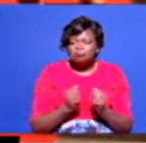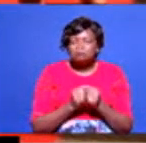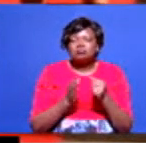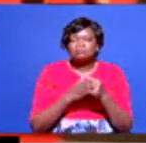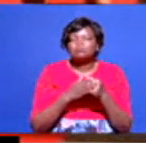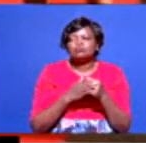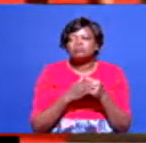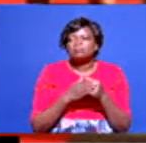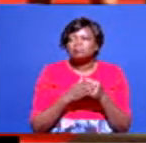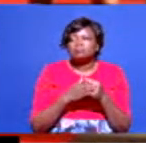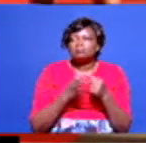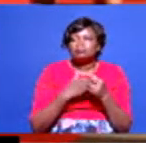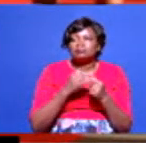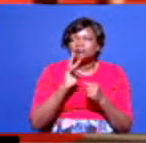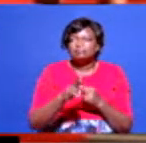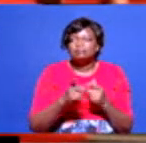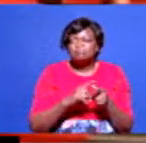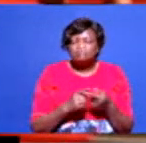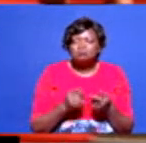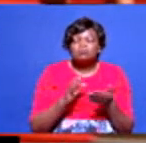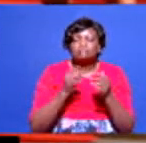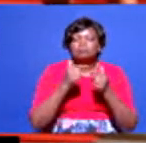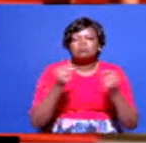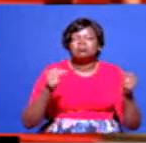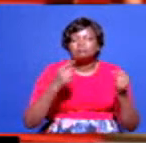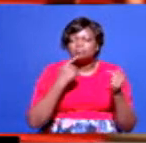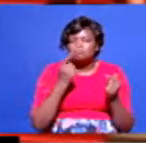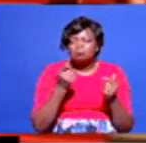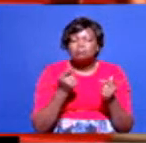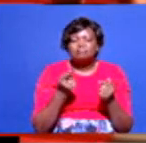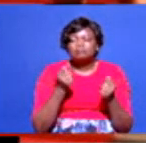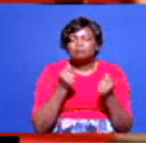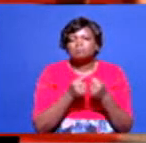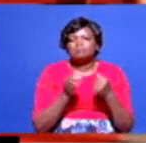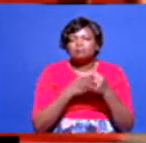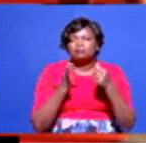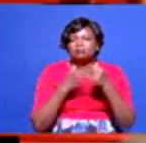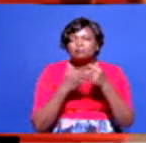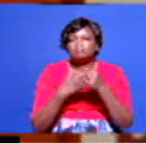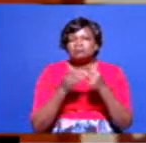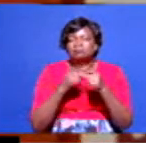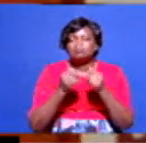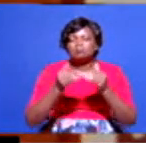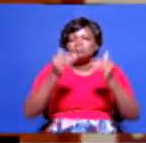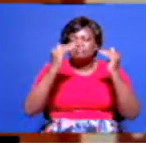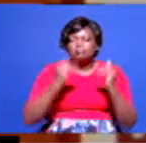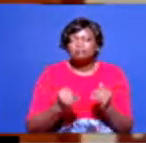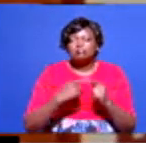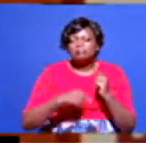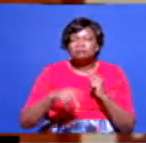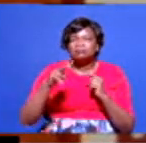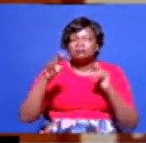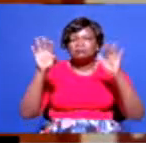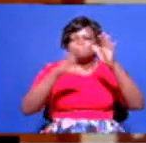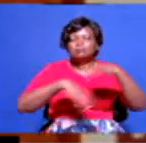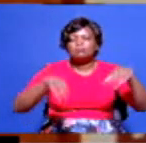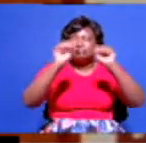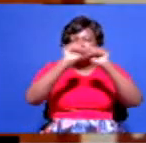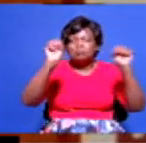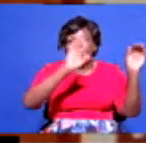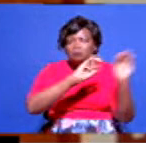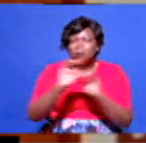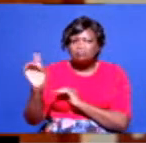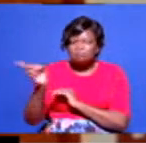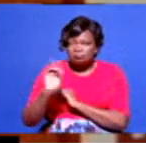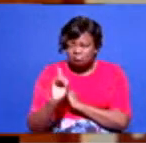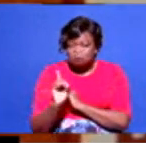1982. A fallout with President Moi in March 1988 saw Kibaki demoted from the vice presidency and moved to the Ministry